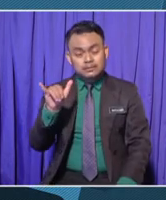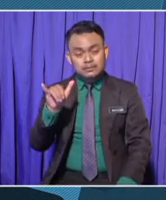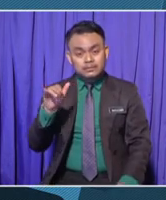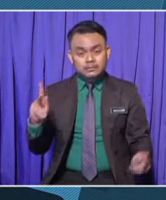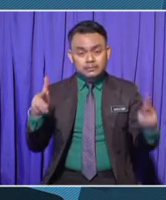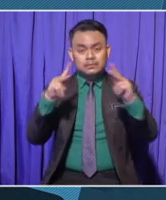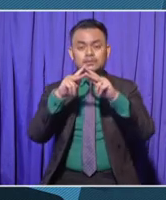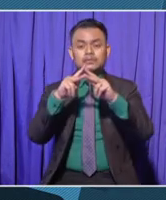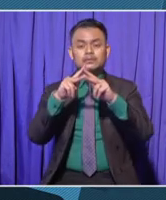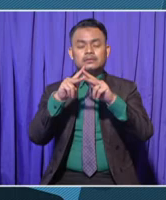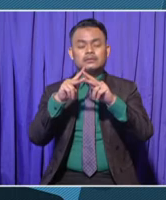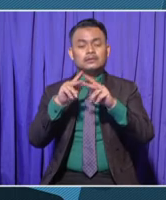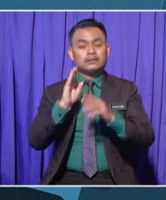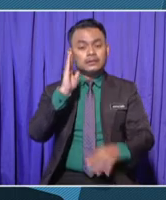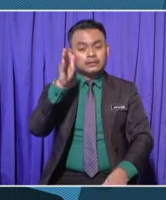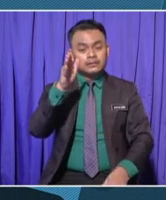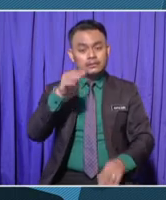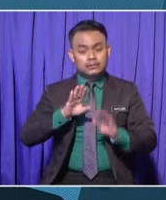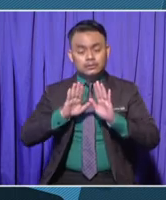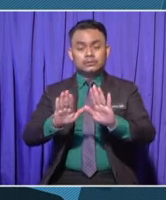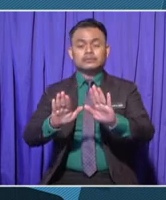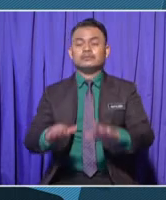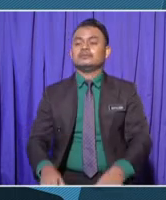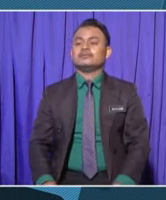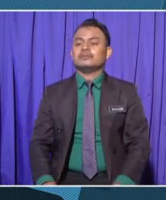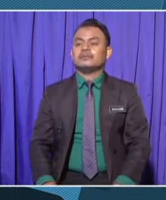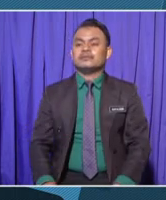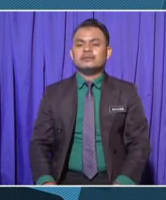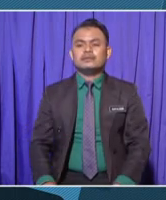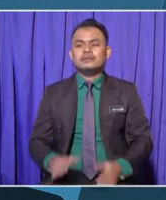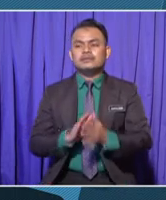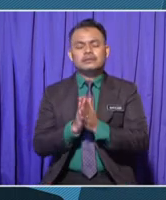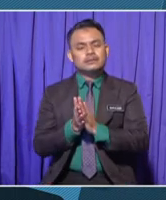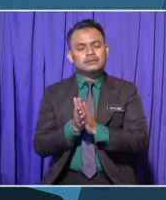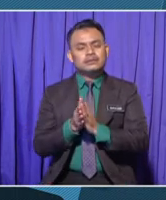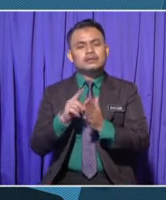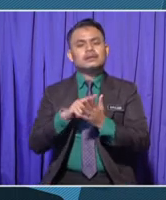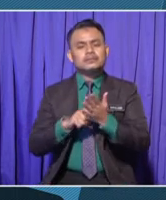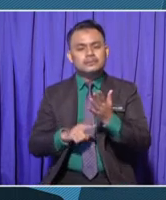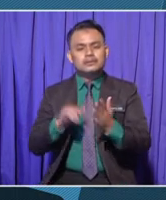repelled. So, what is the conclusion?